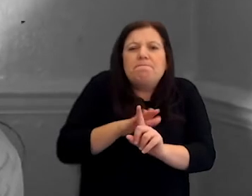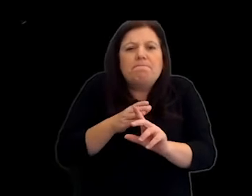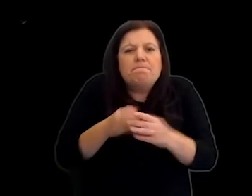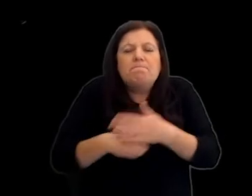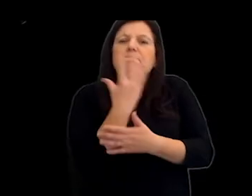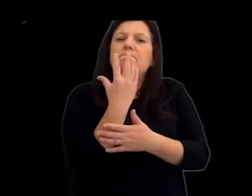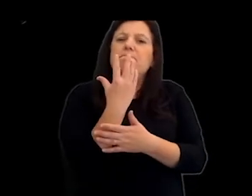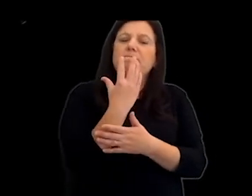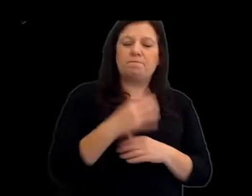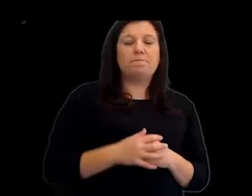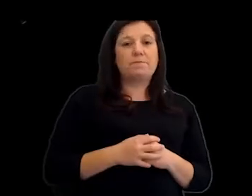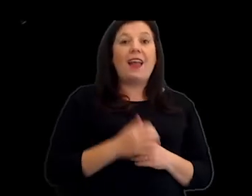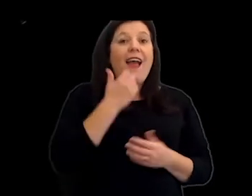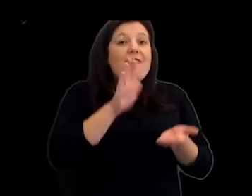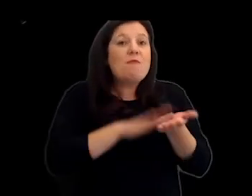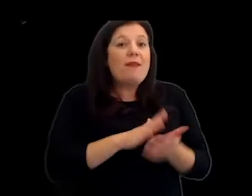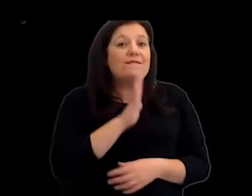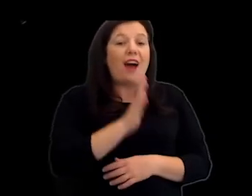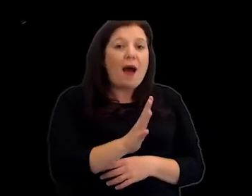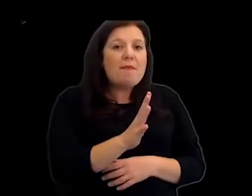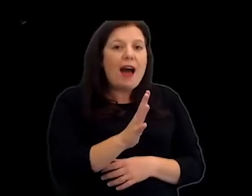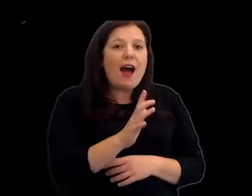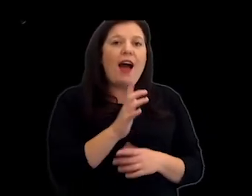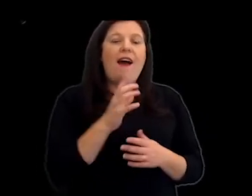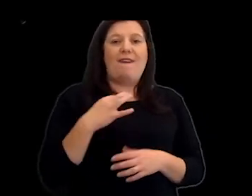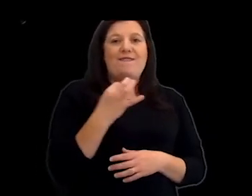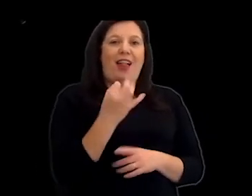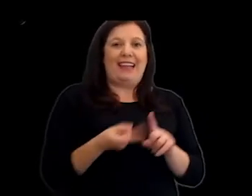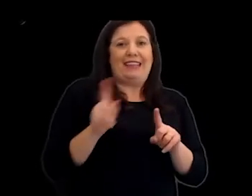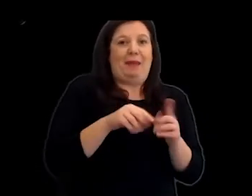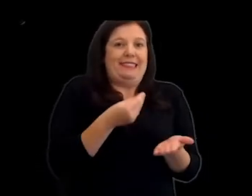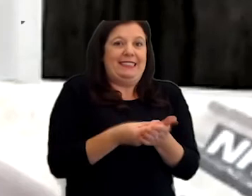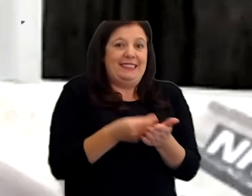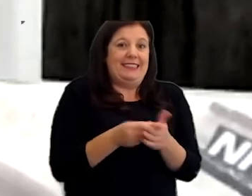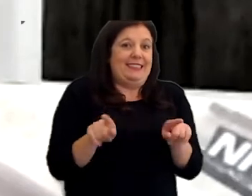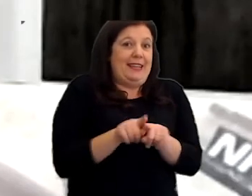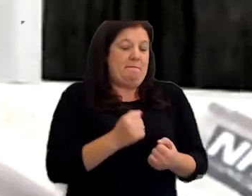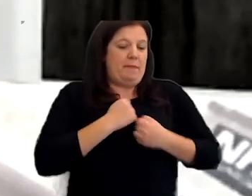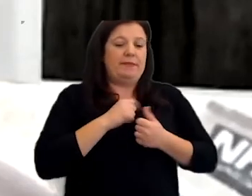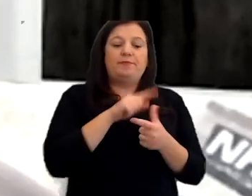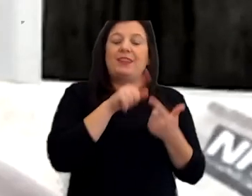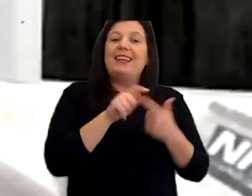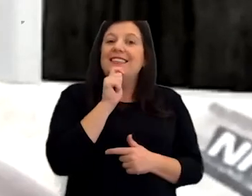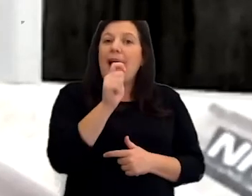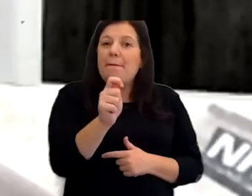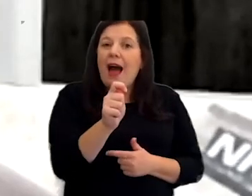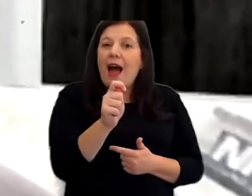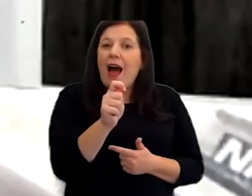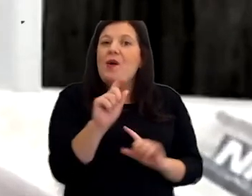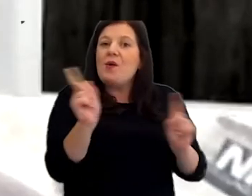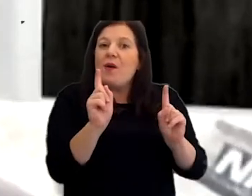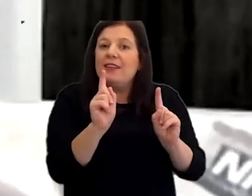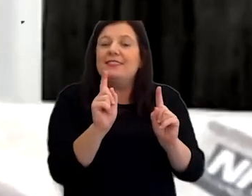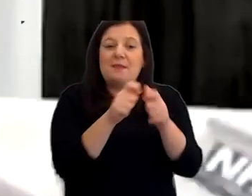Ego. £5 a month will cover a volunteer's expense like mine. £10 a month would pay for an artist